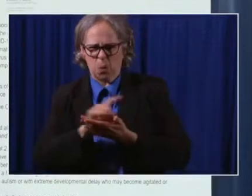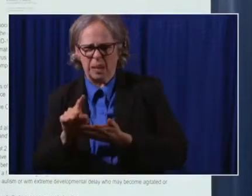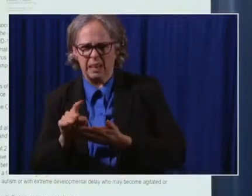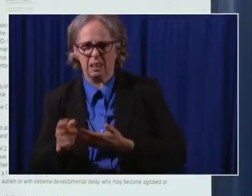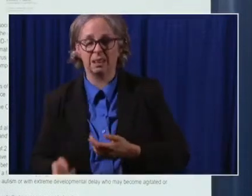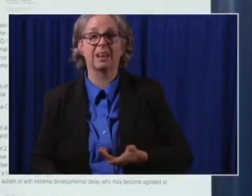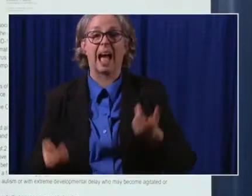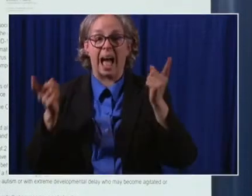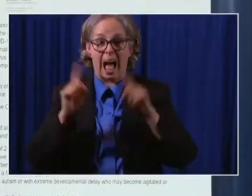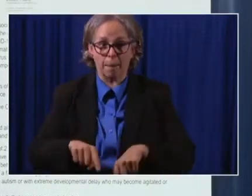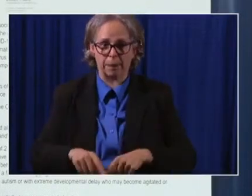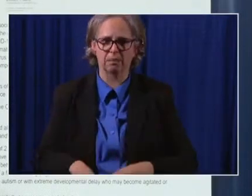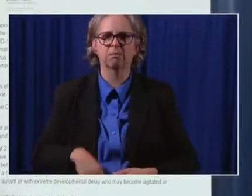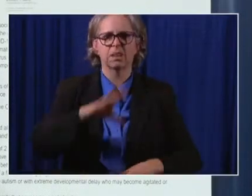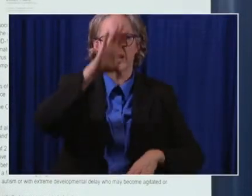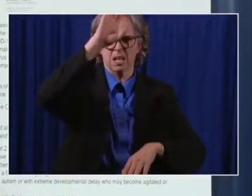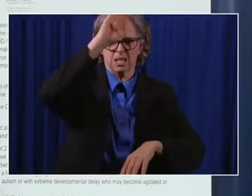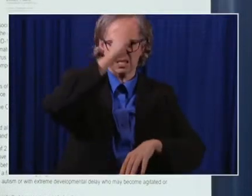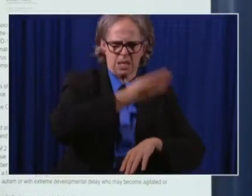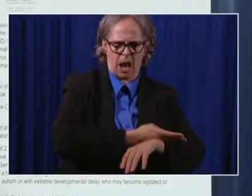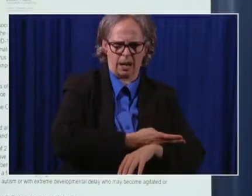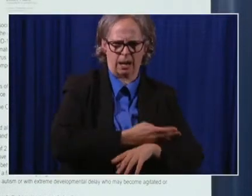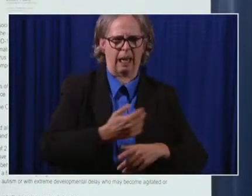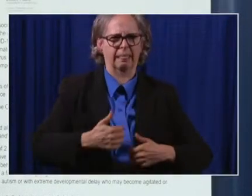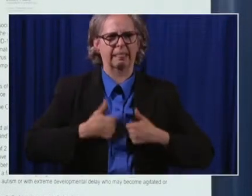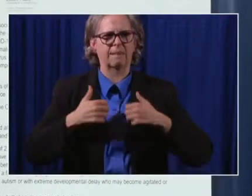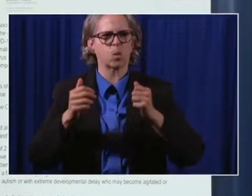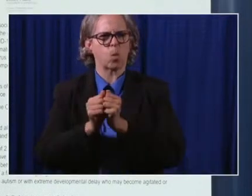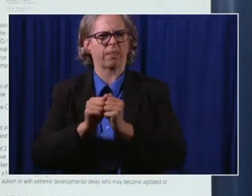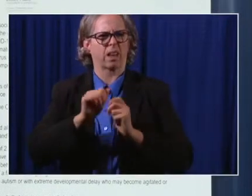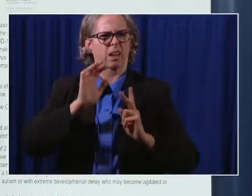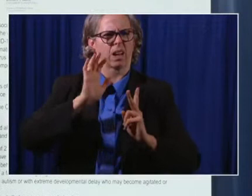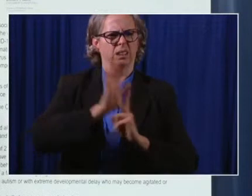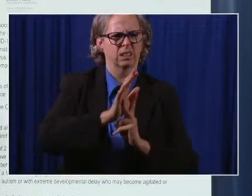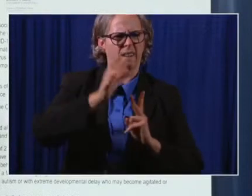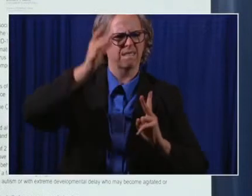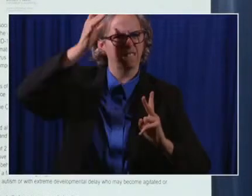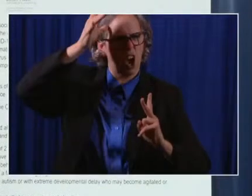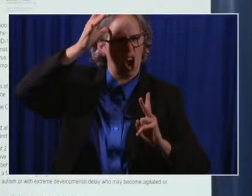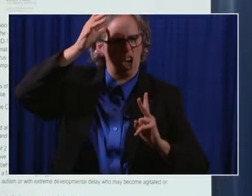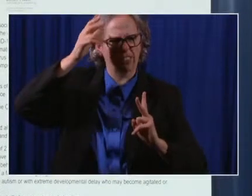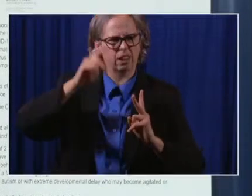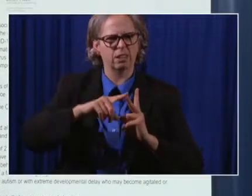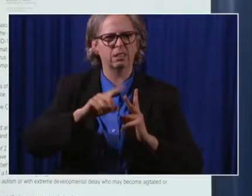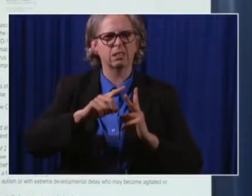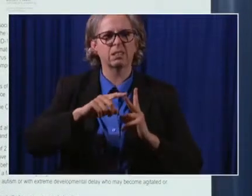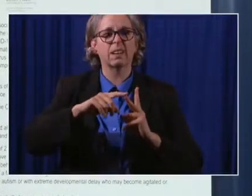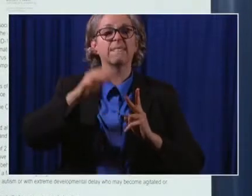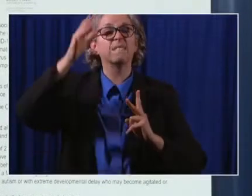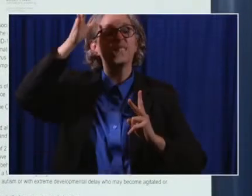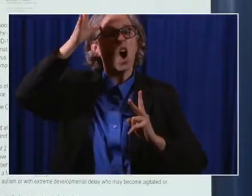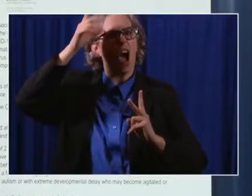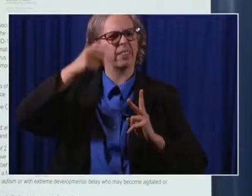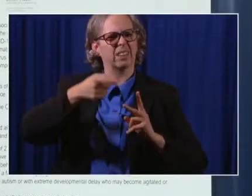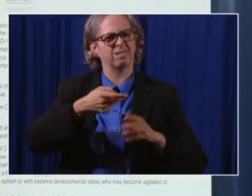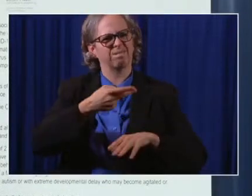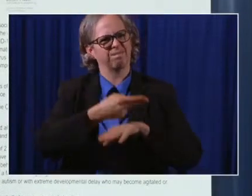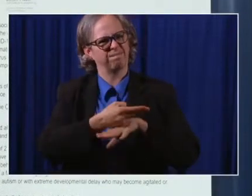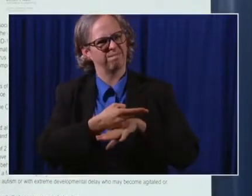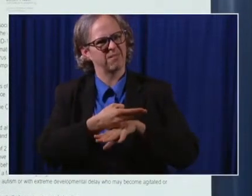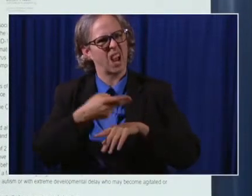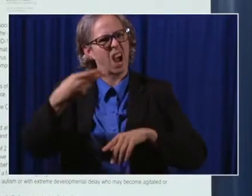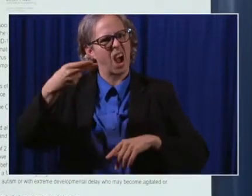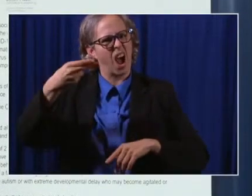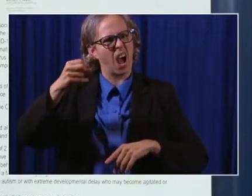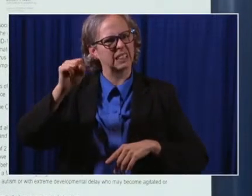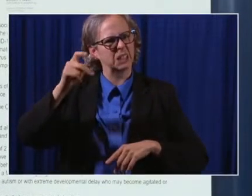was in hospice care at home. For the 2 days before his dad died, and not of COVID, but 2 days